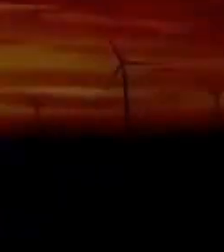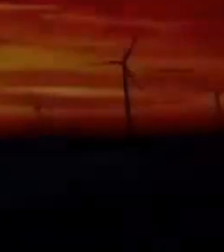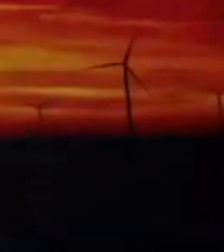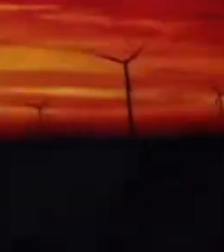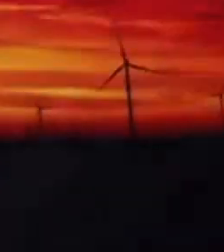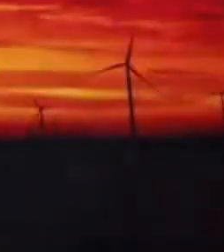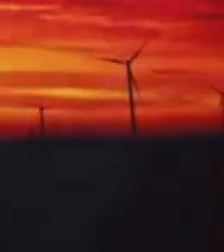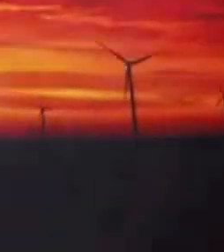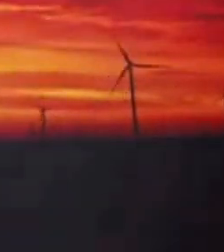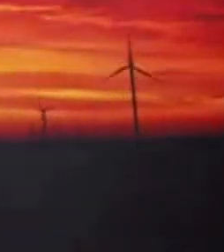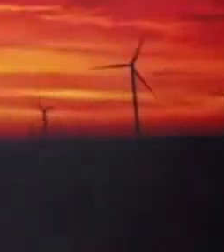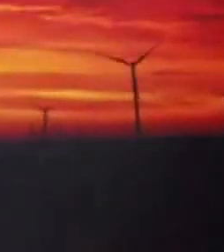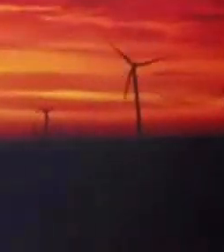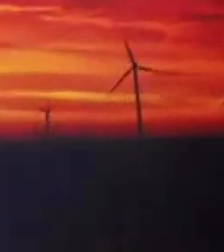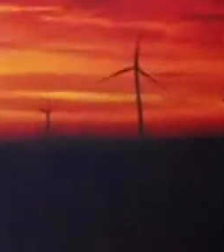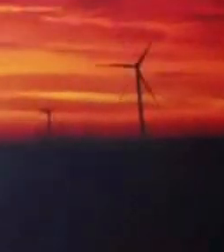the